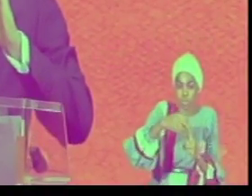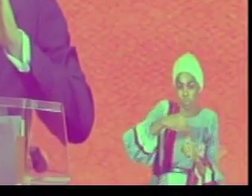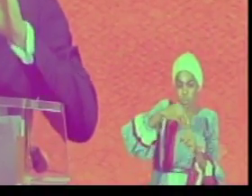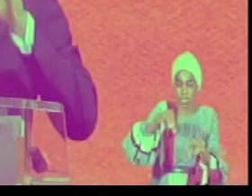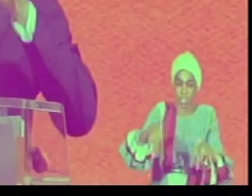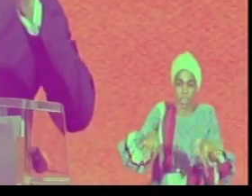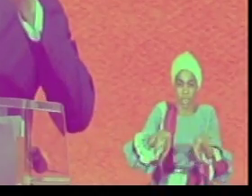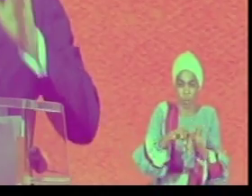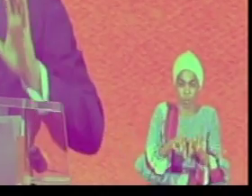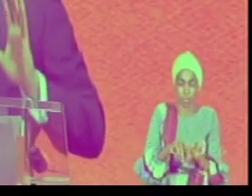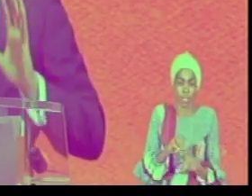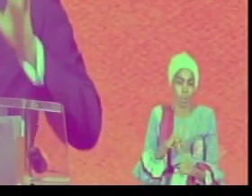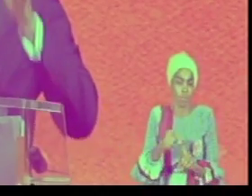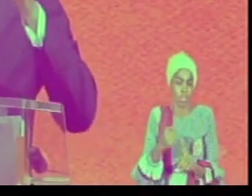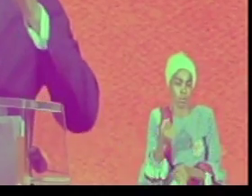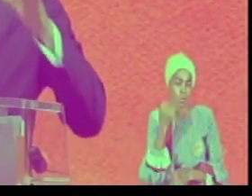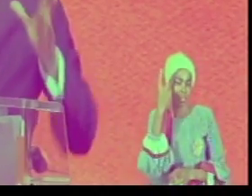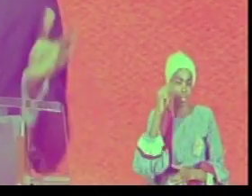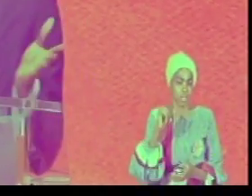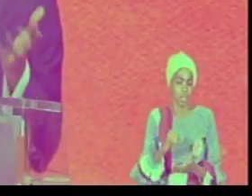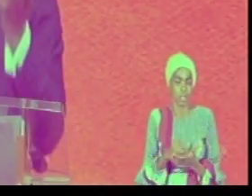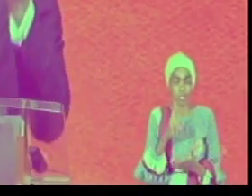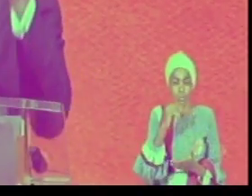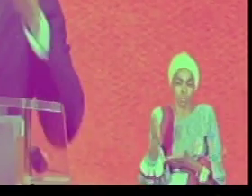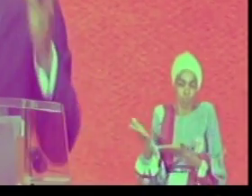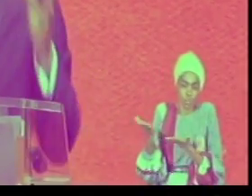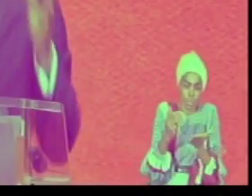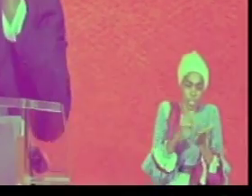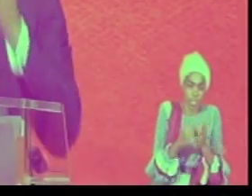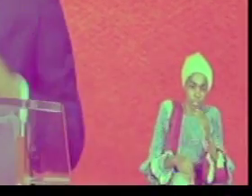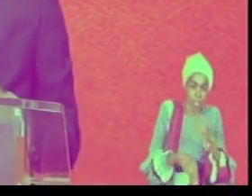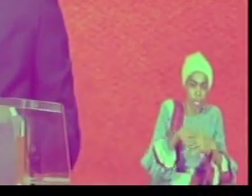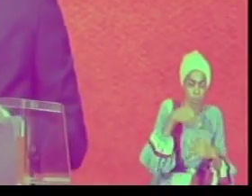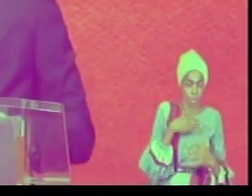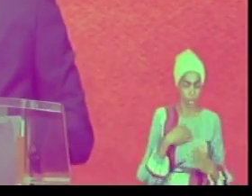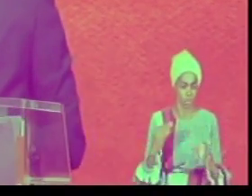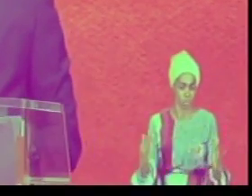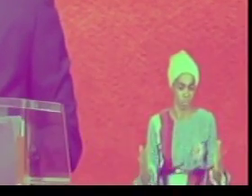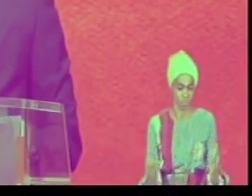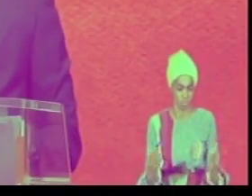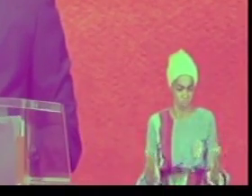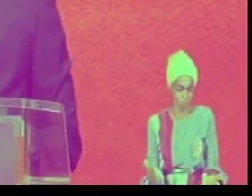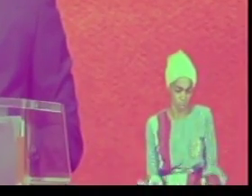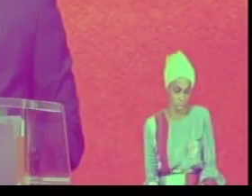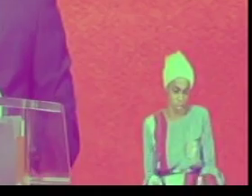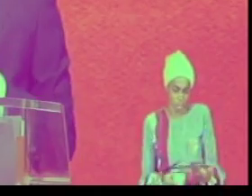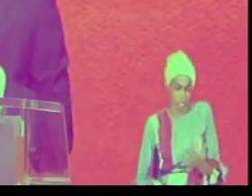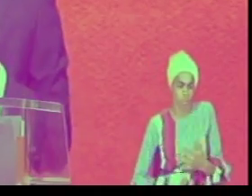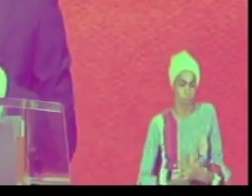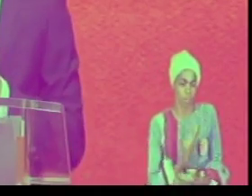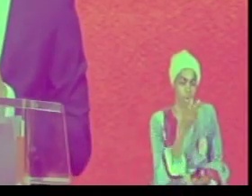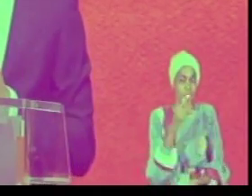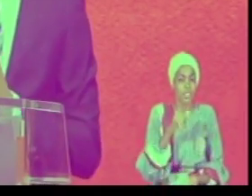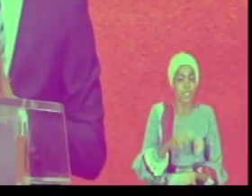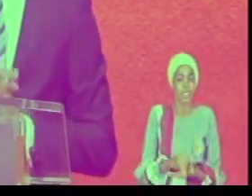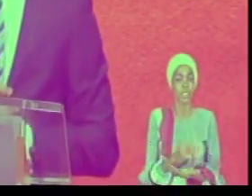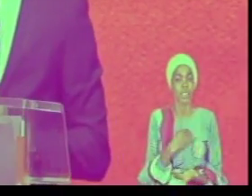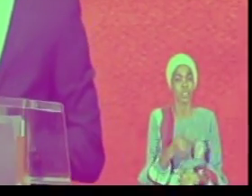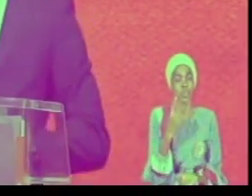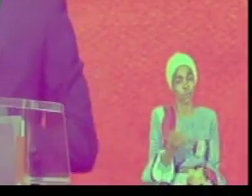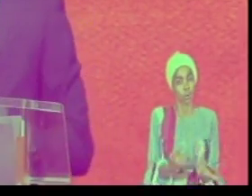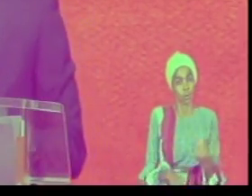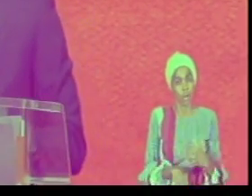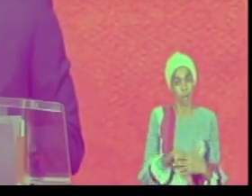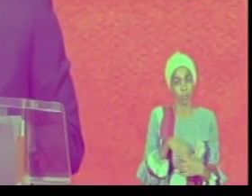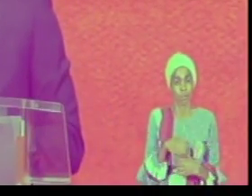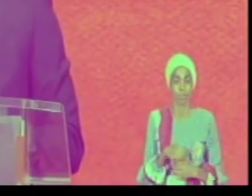your picture. You bring that out. You find it. You stir up that part of your life, and you come out unique. Now,